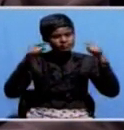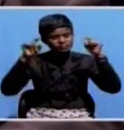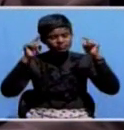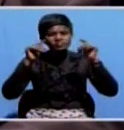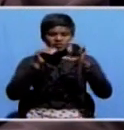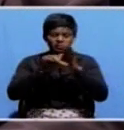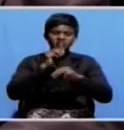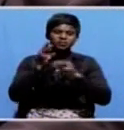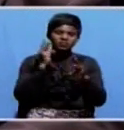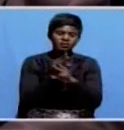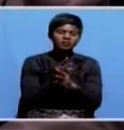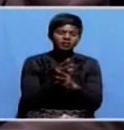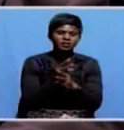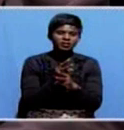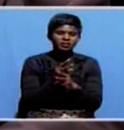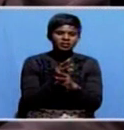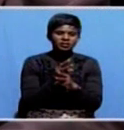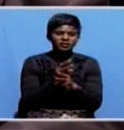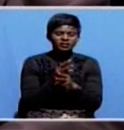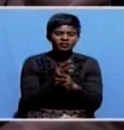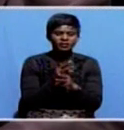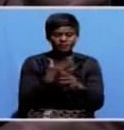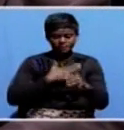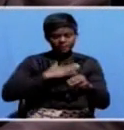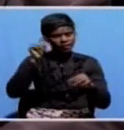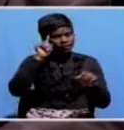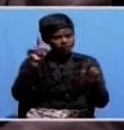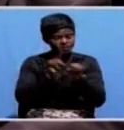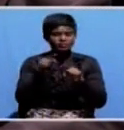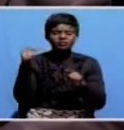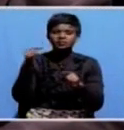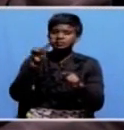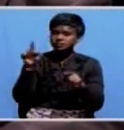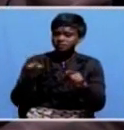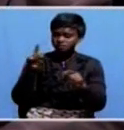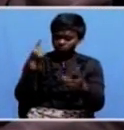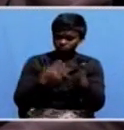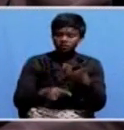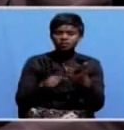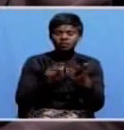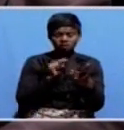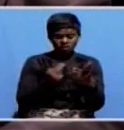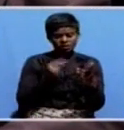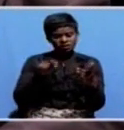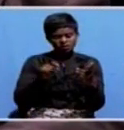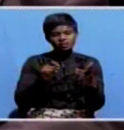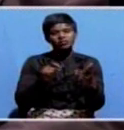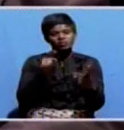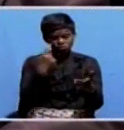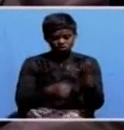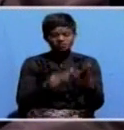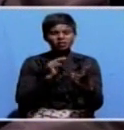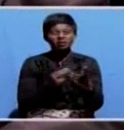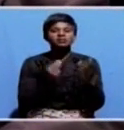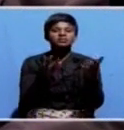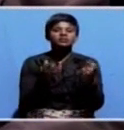world. Those factors, my brother Grevasio, is what made Chilumba to be what he